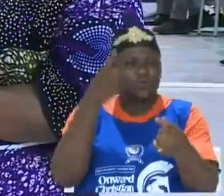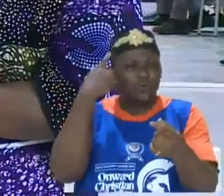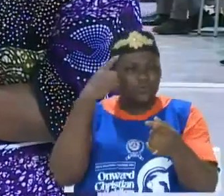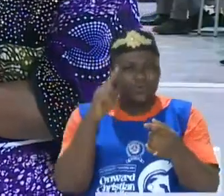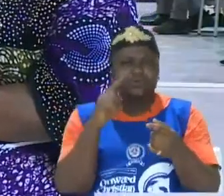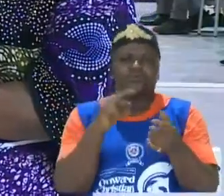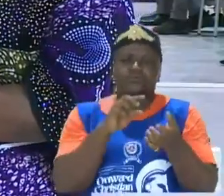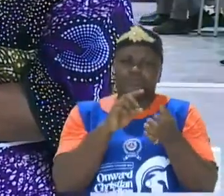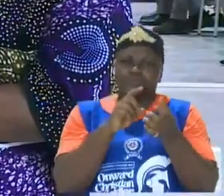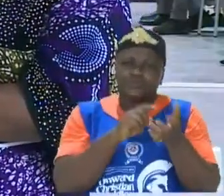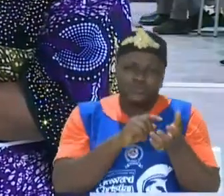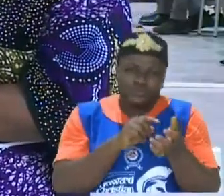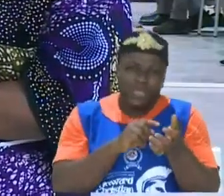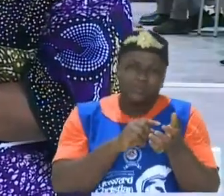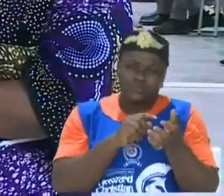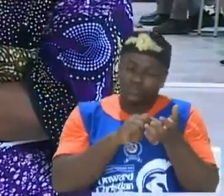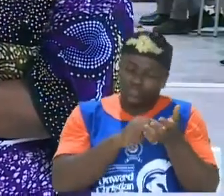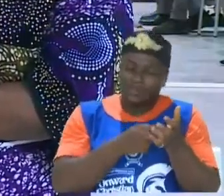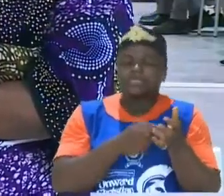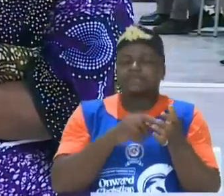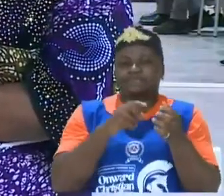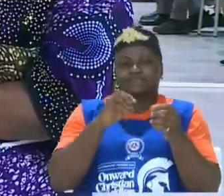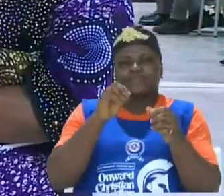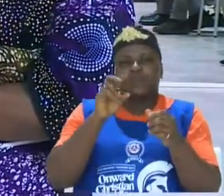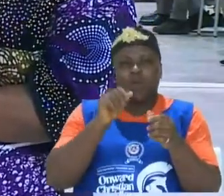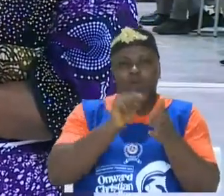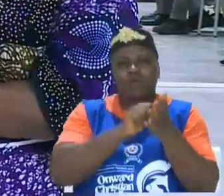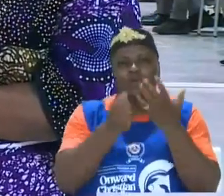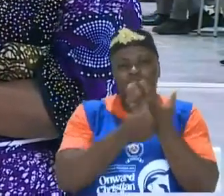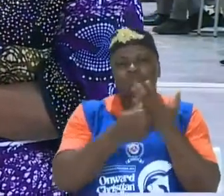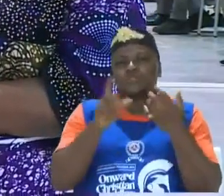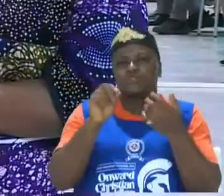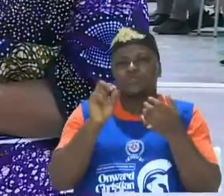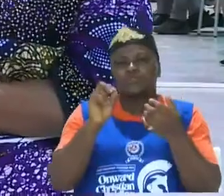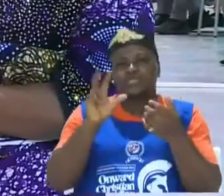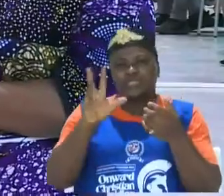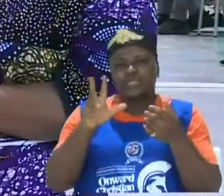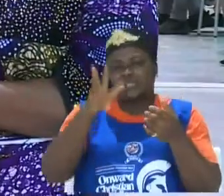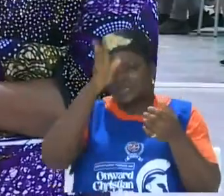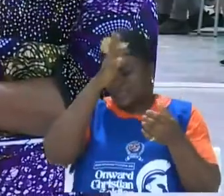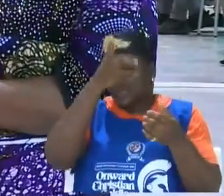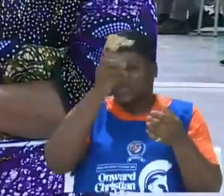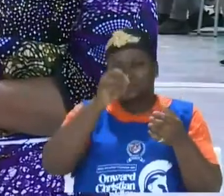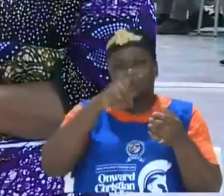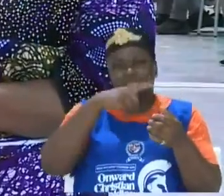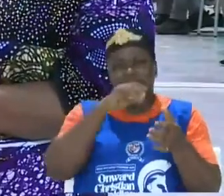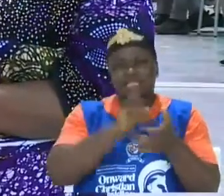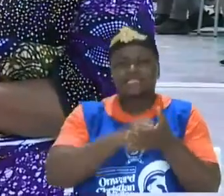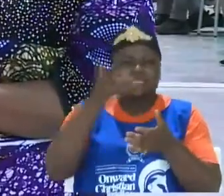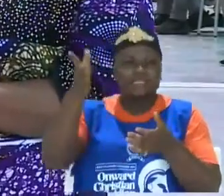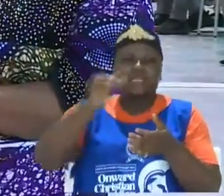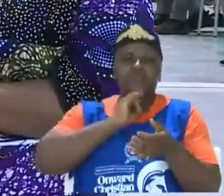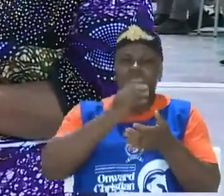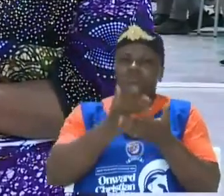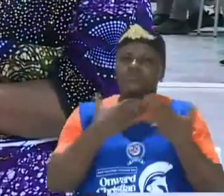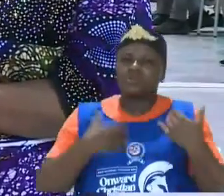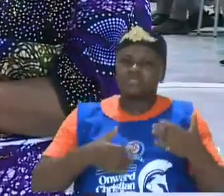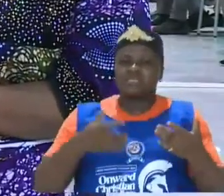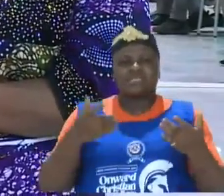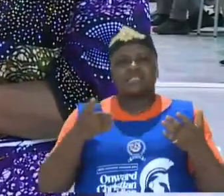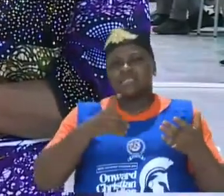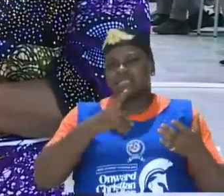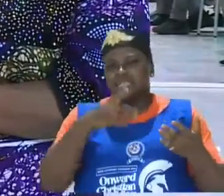August 2023, Daddy Gio said that there is somebody here. This month you'll be